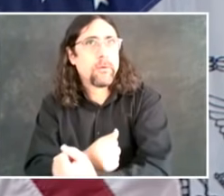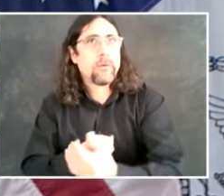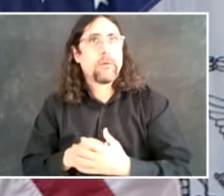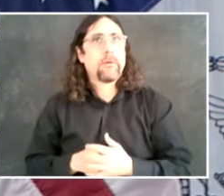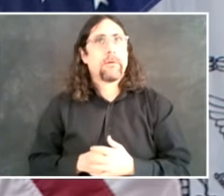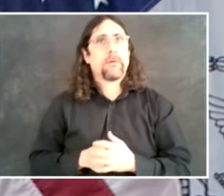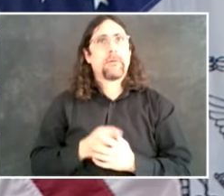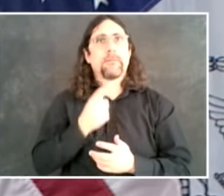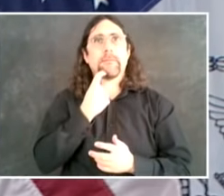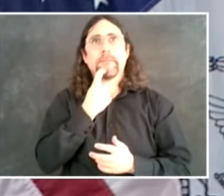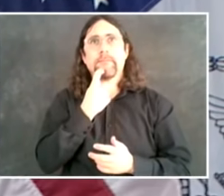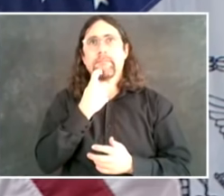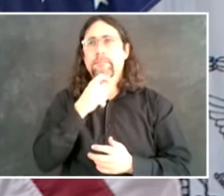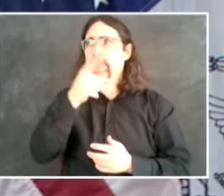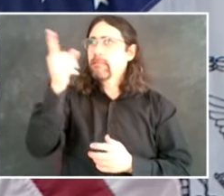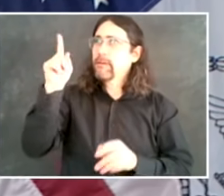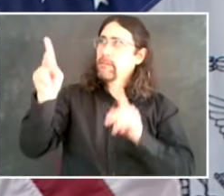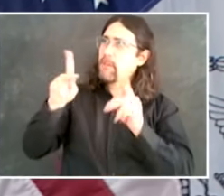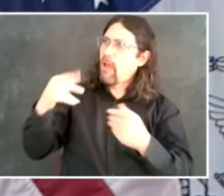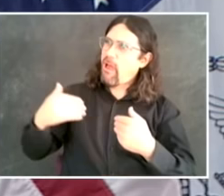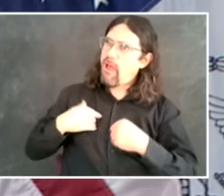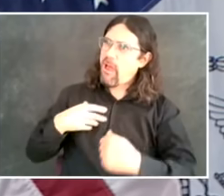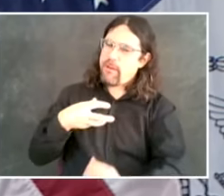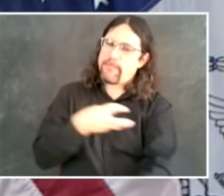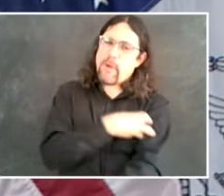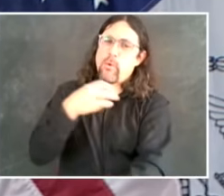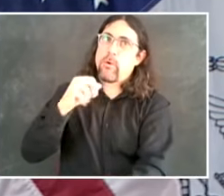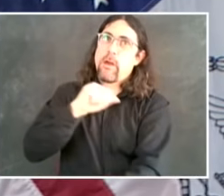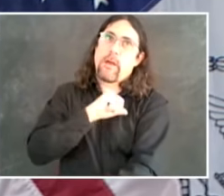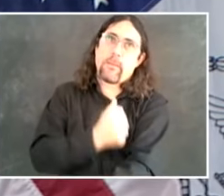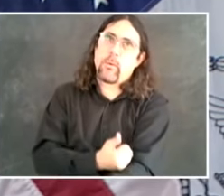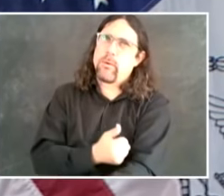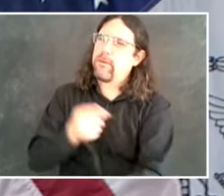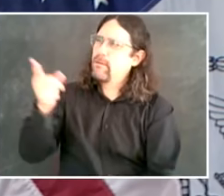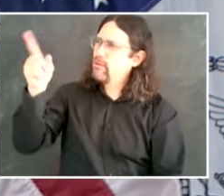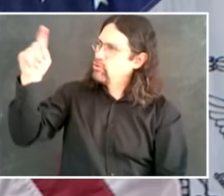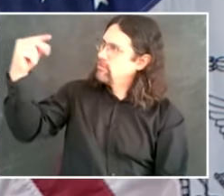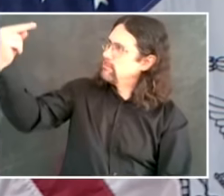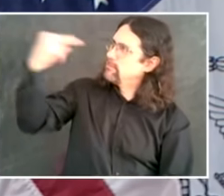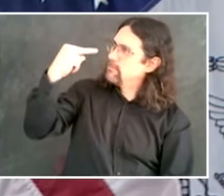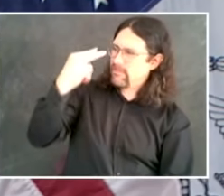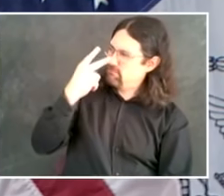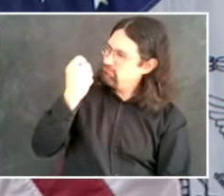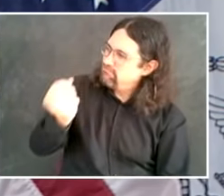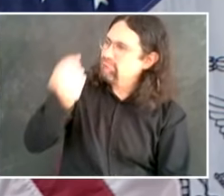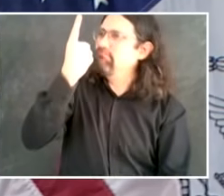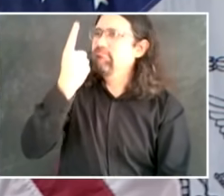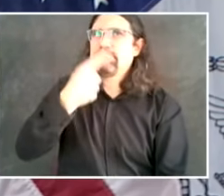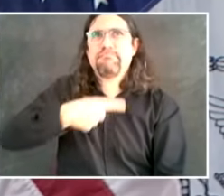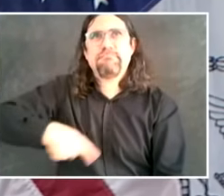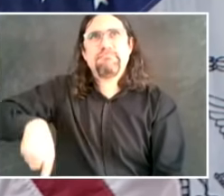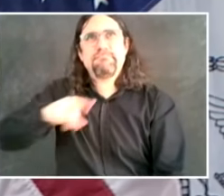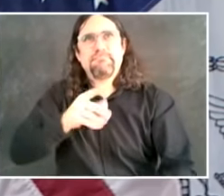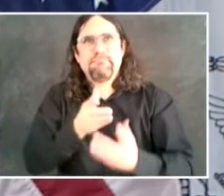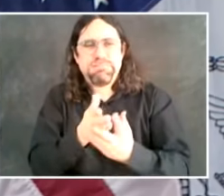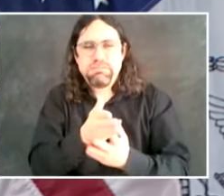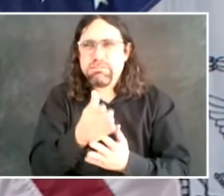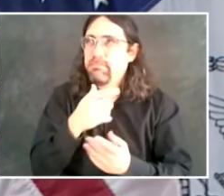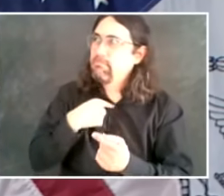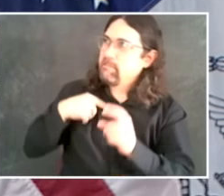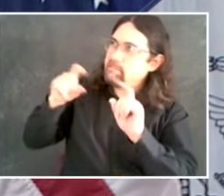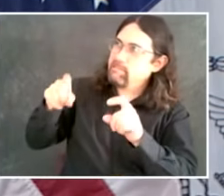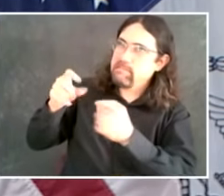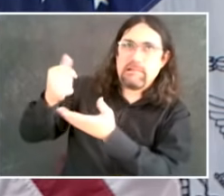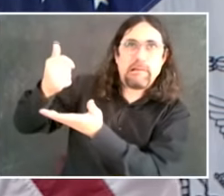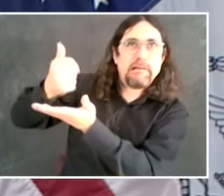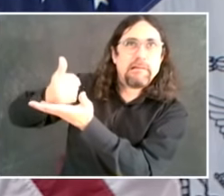like all our heroes do? Well, let me talk today, unfortunately, about someone who did the exact opposite of that, and I was shocked